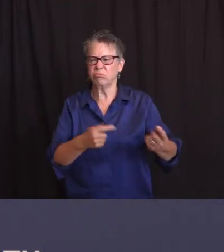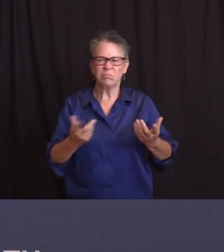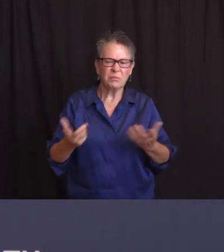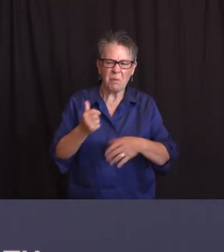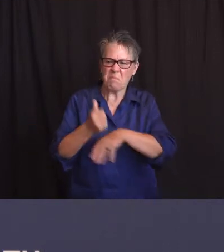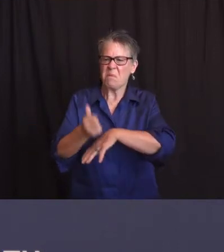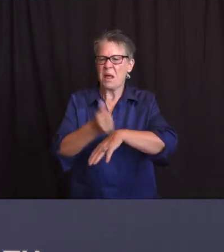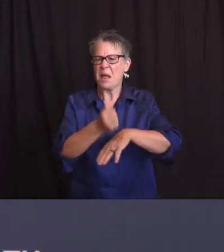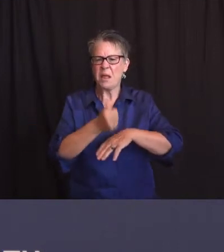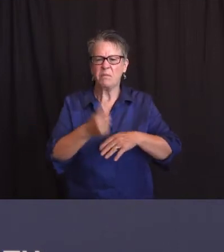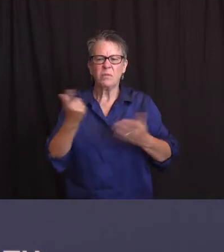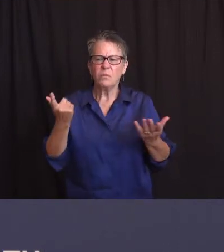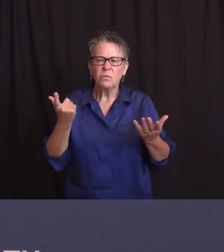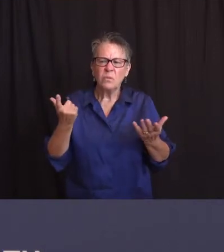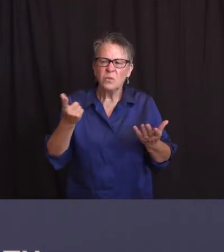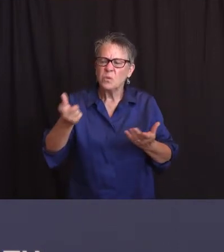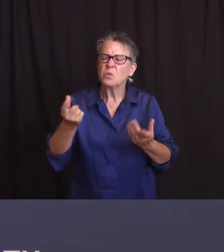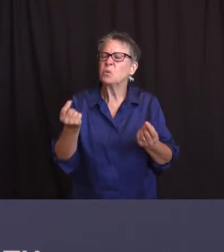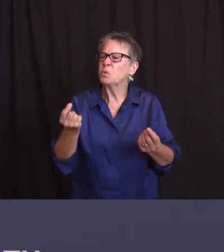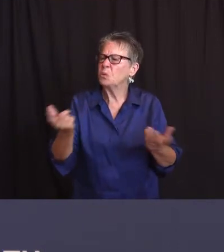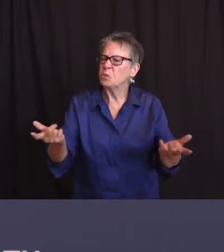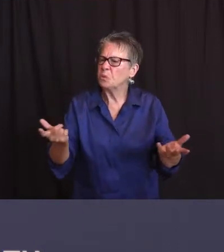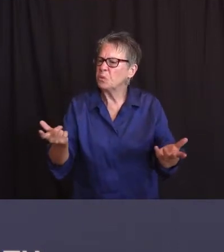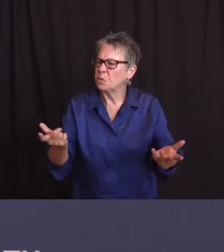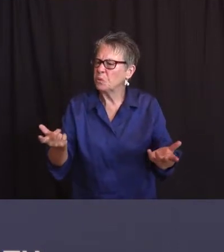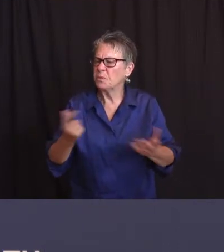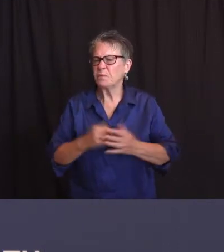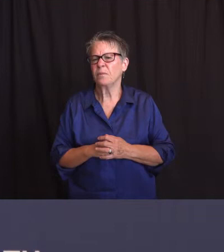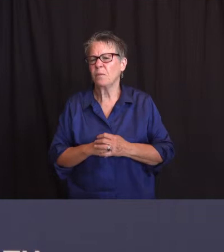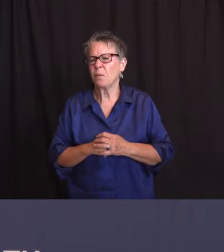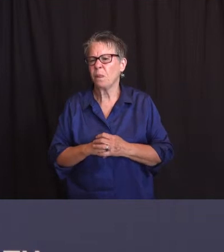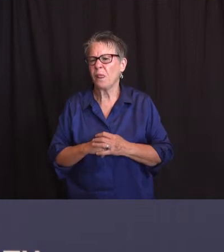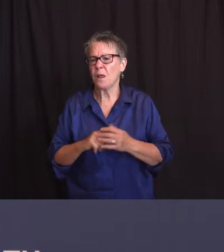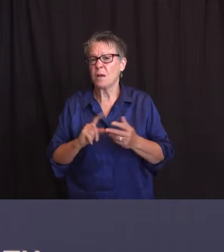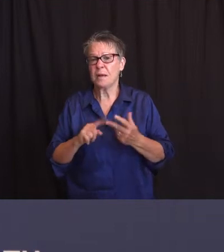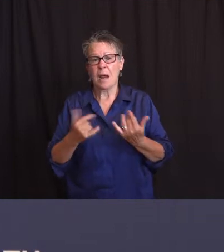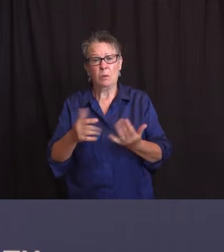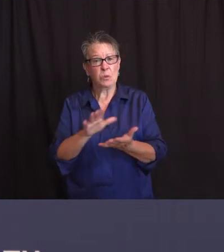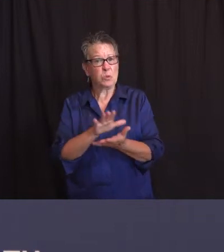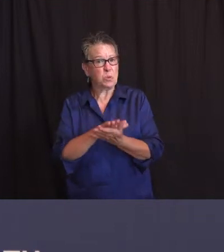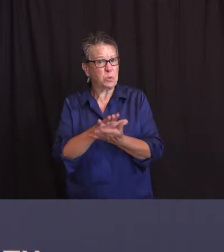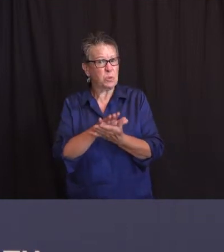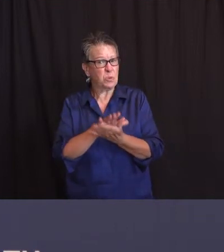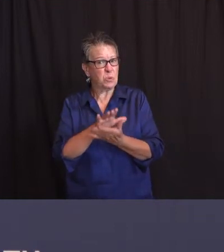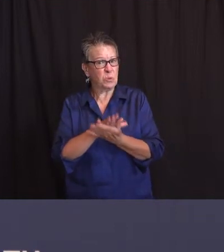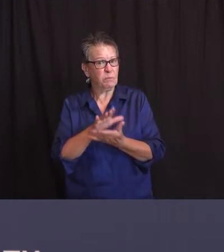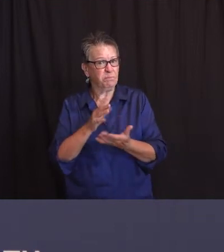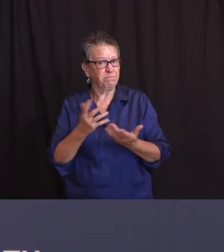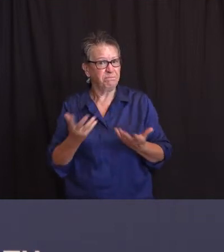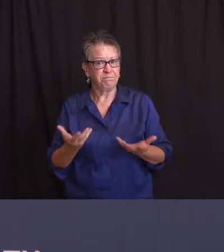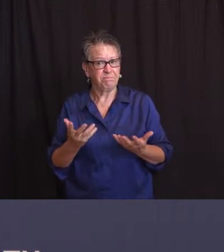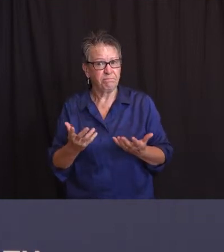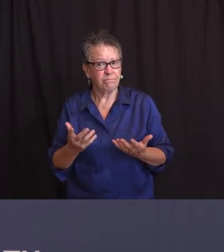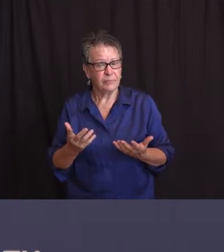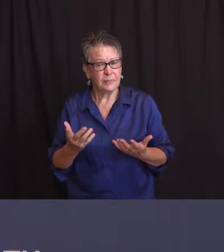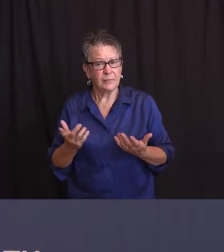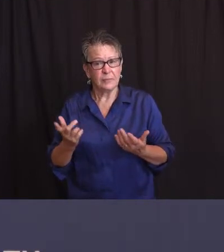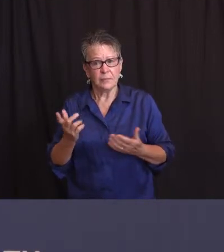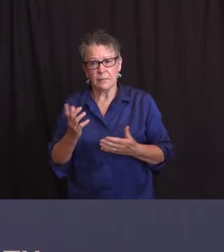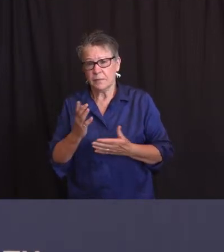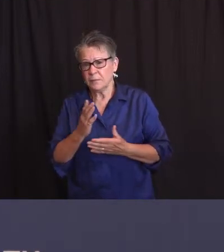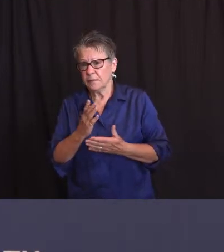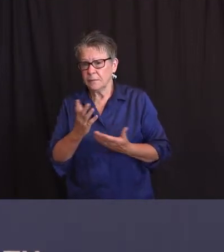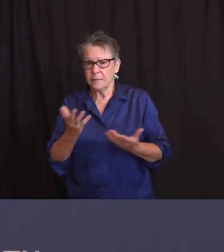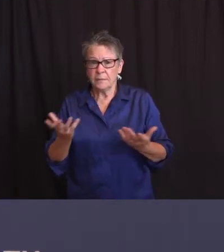for us? With regard to schools, there's some data that suggests that younger children not only very rarely get sick